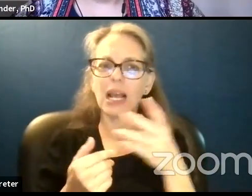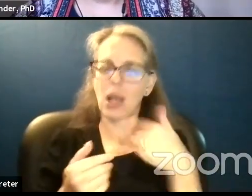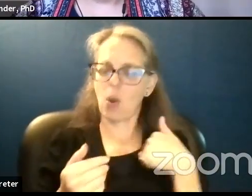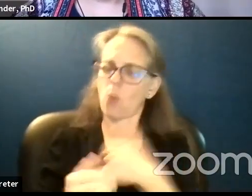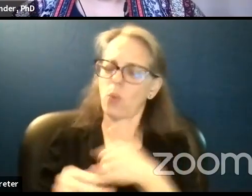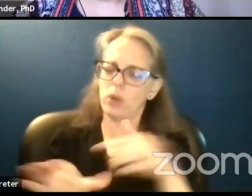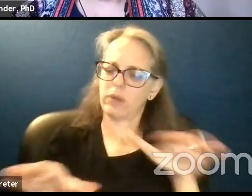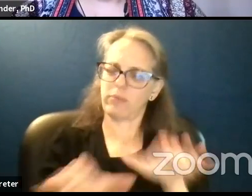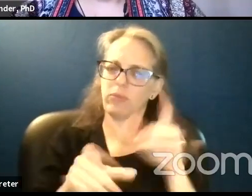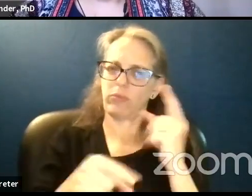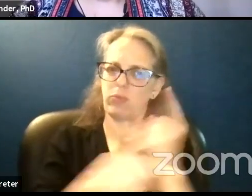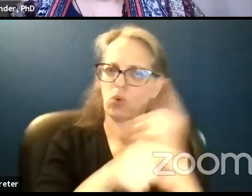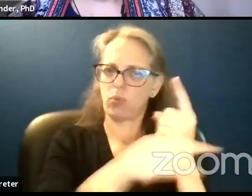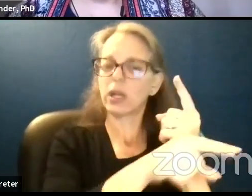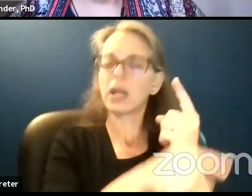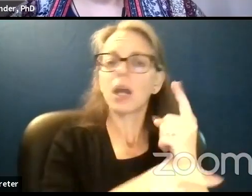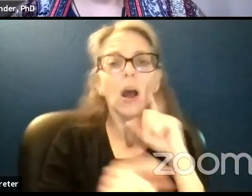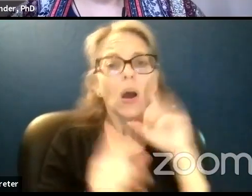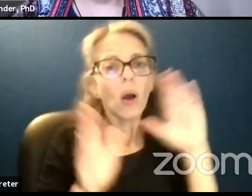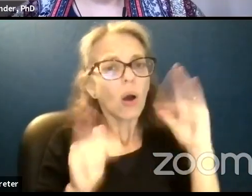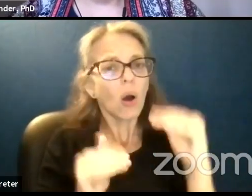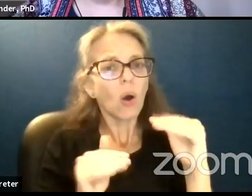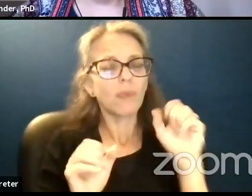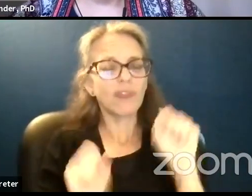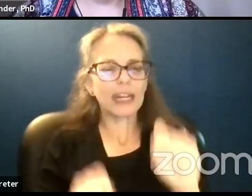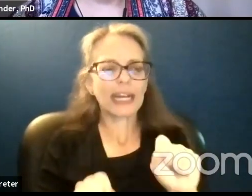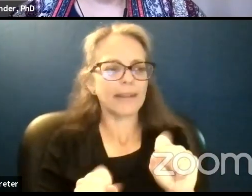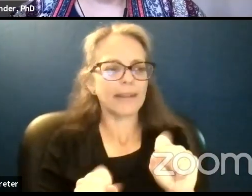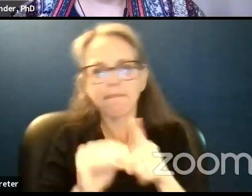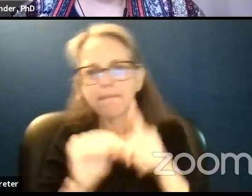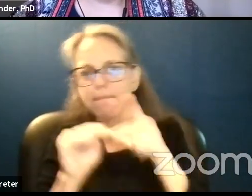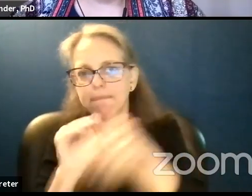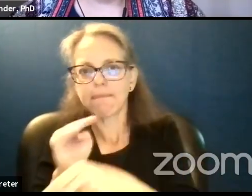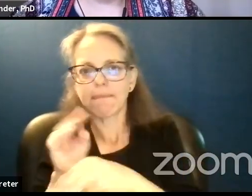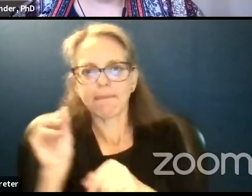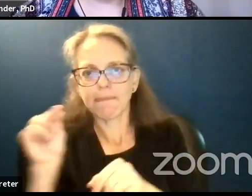appropriate actions, and then hopefully we can nip it in the bud.